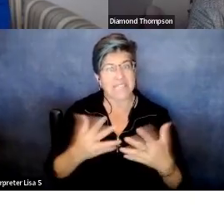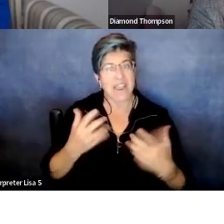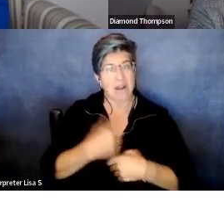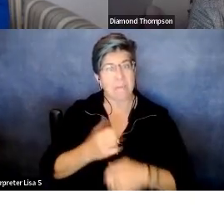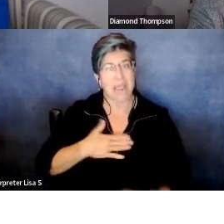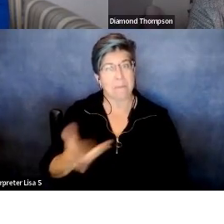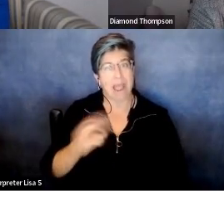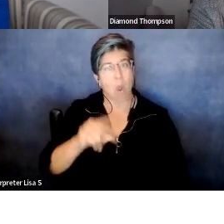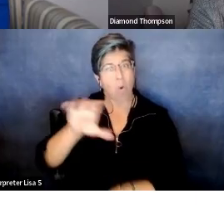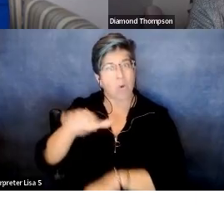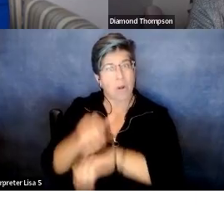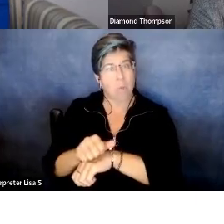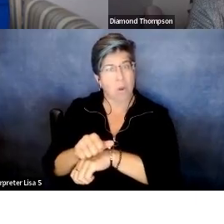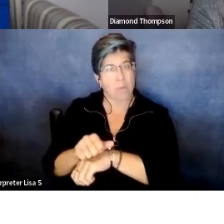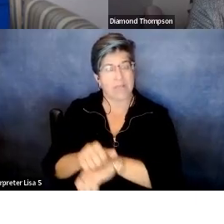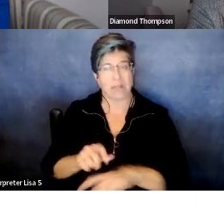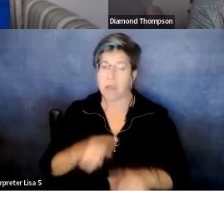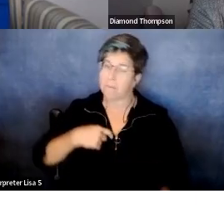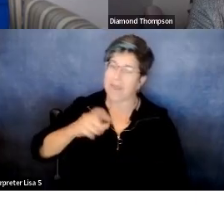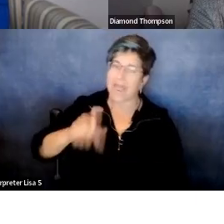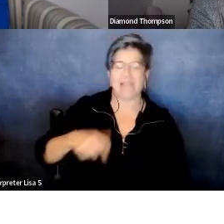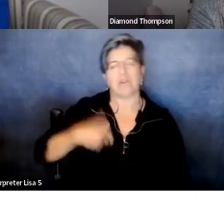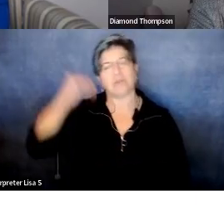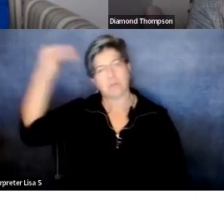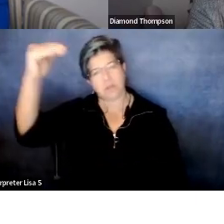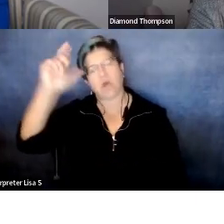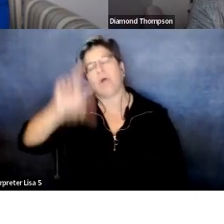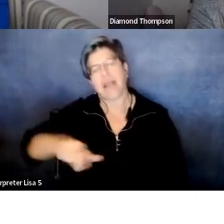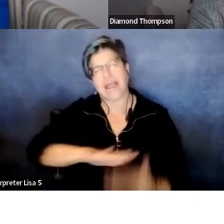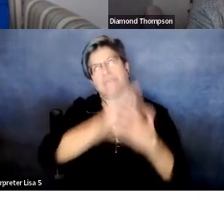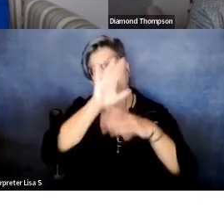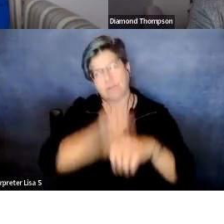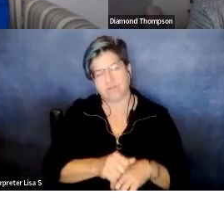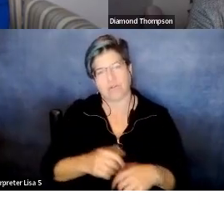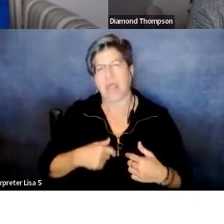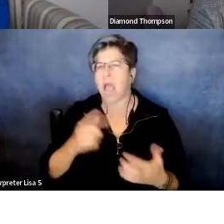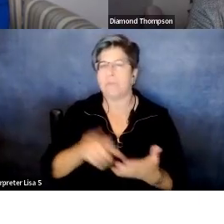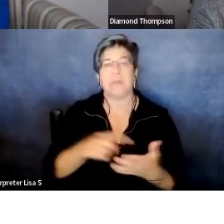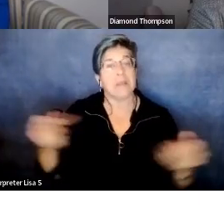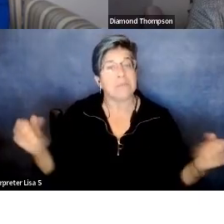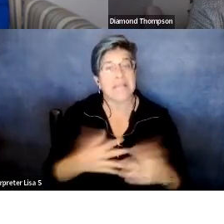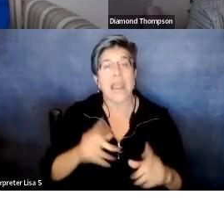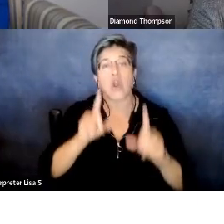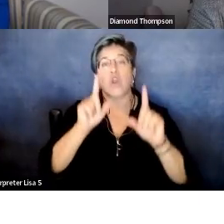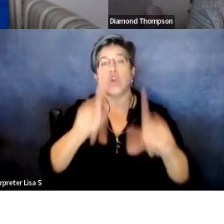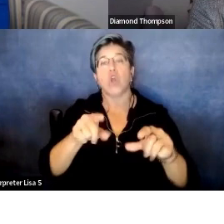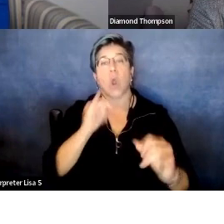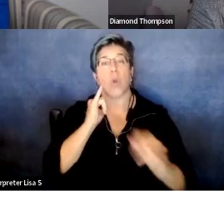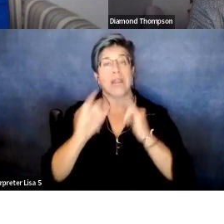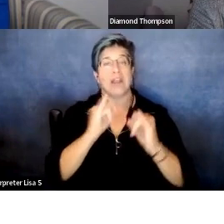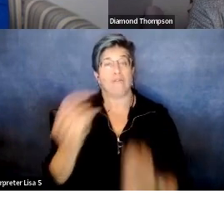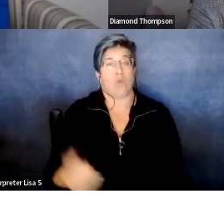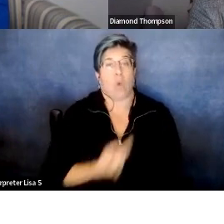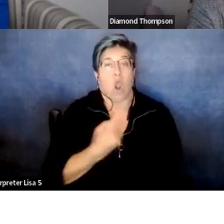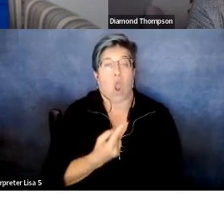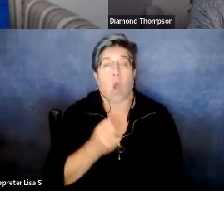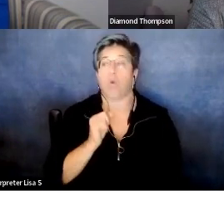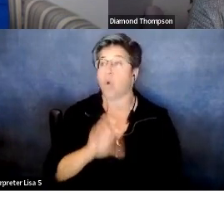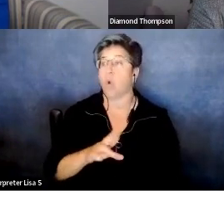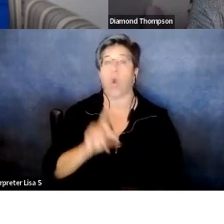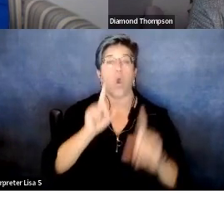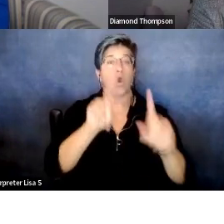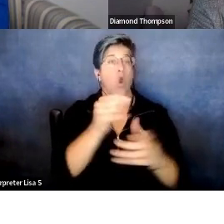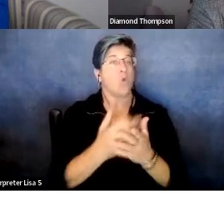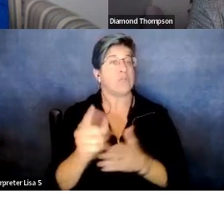own appointments, but I had to because I'm an adult and I have to get it done. I'm sometimes scared to go to an interview by myself or to go